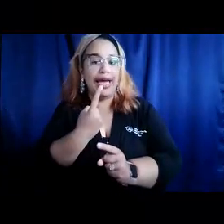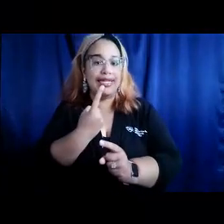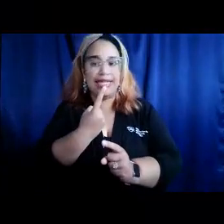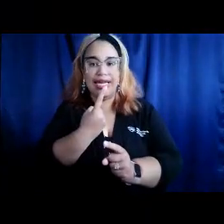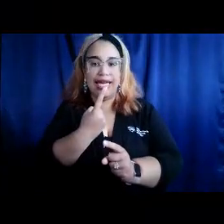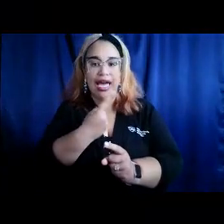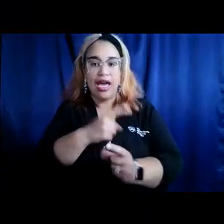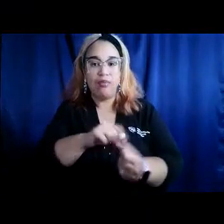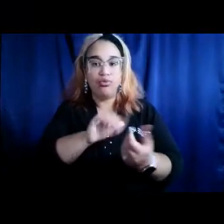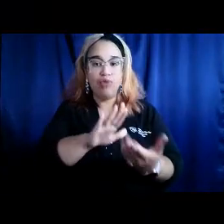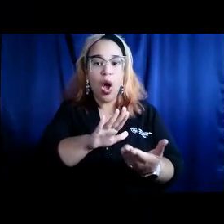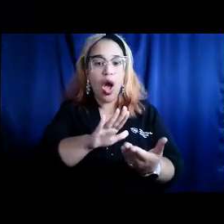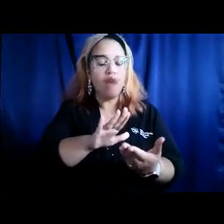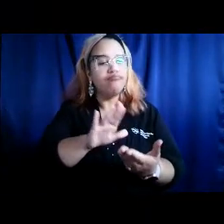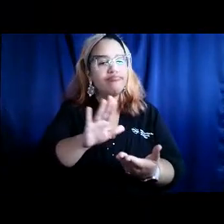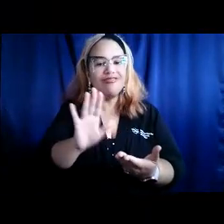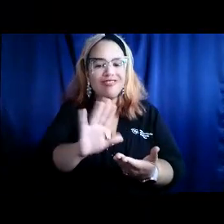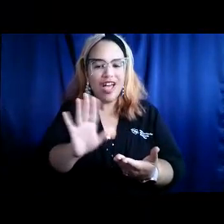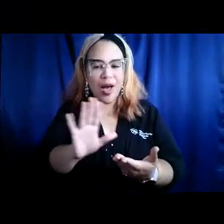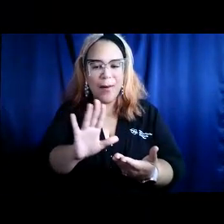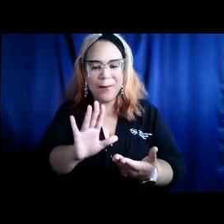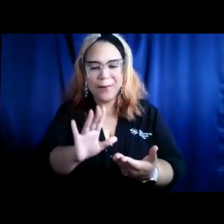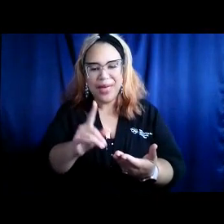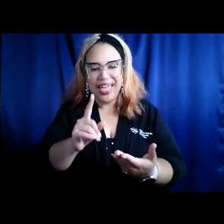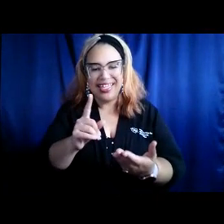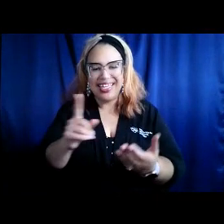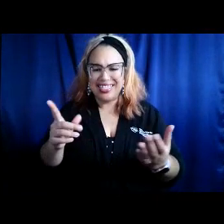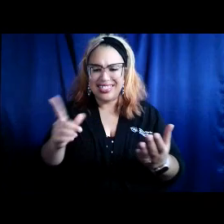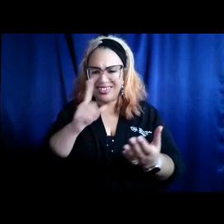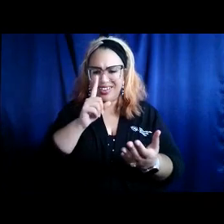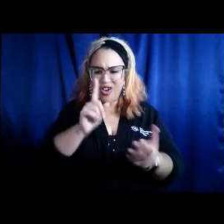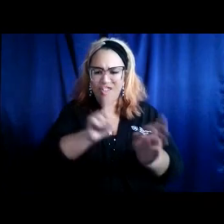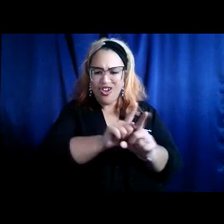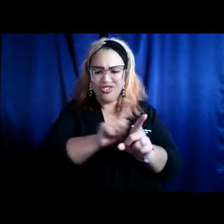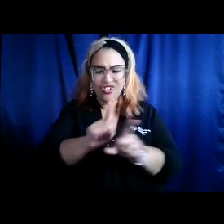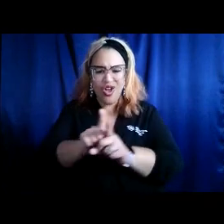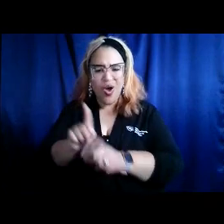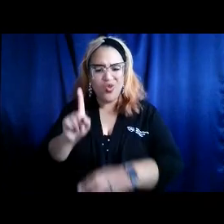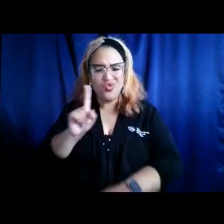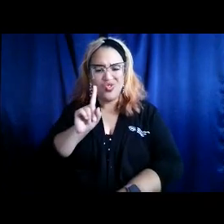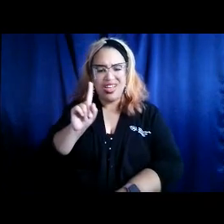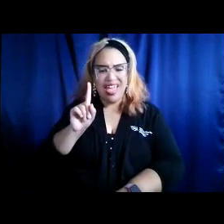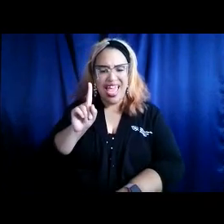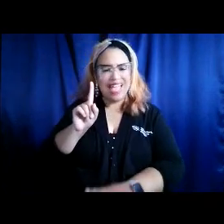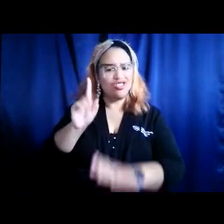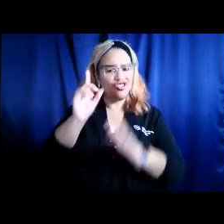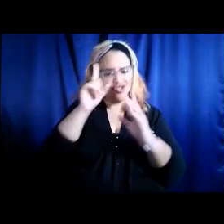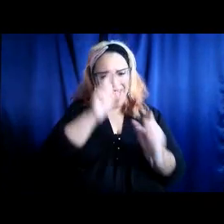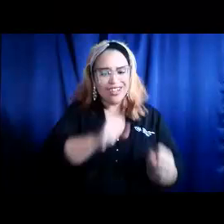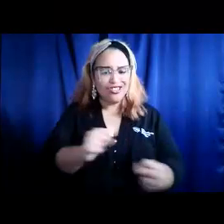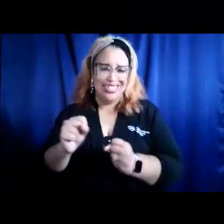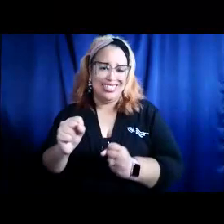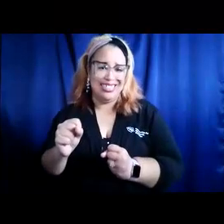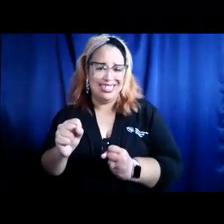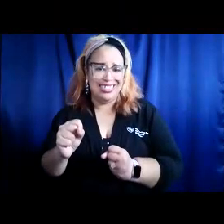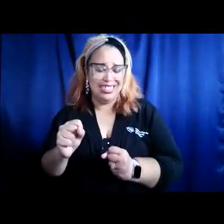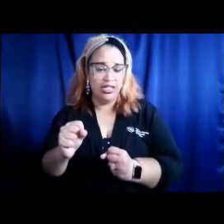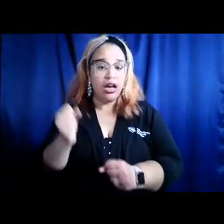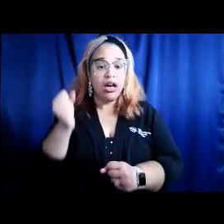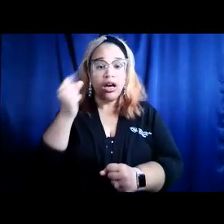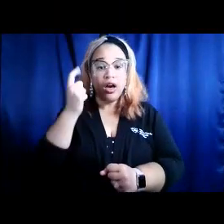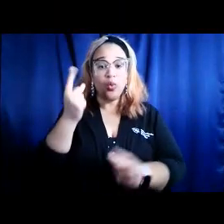from access to a broad talent pool, a diverse perspectives that fuel innovation and problem solving and